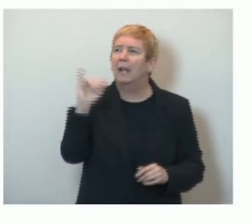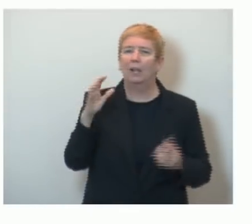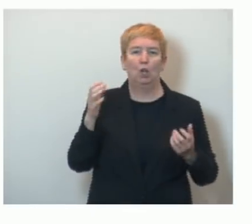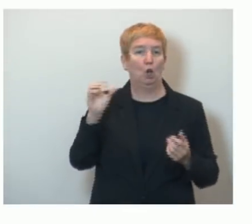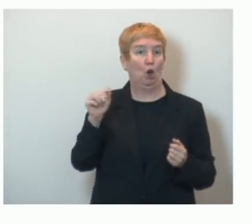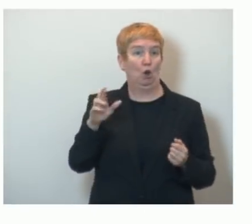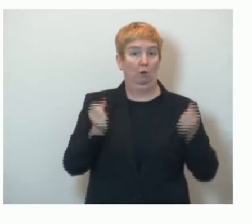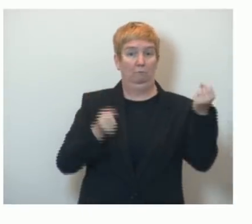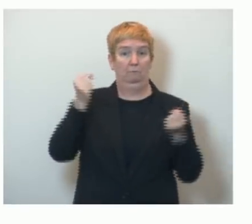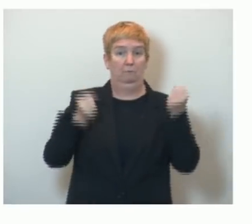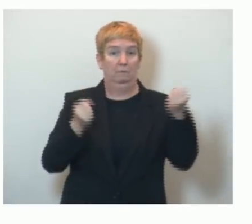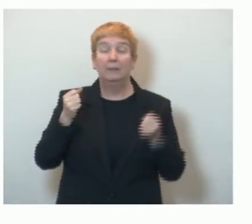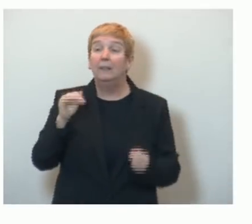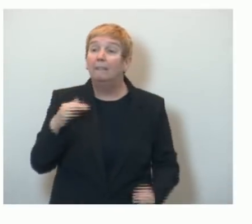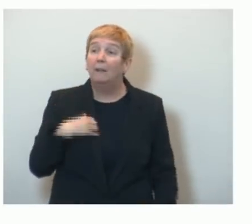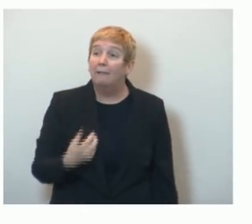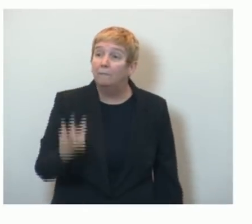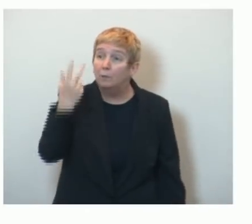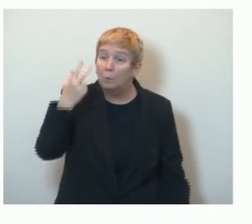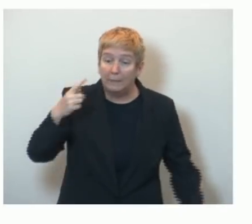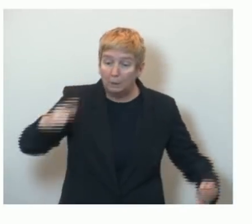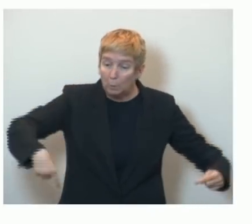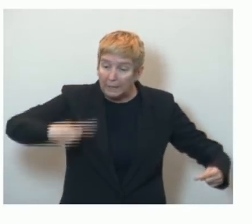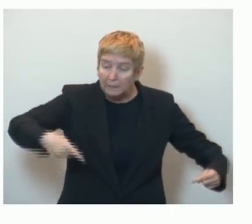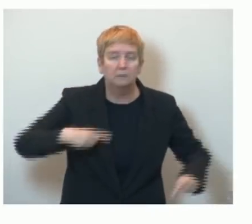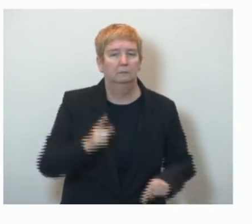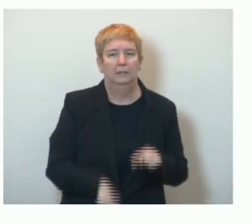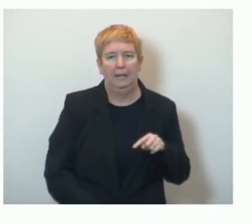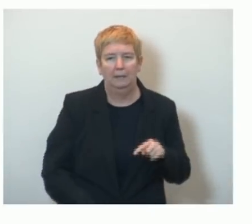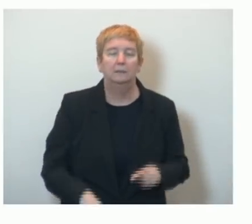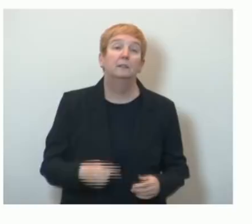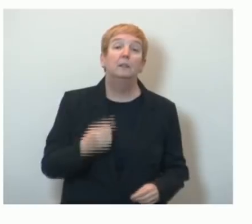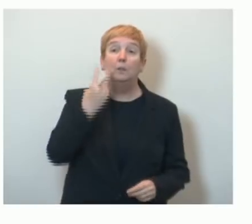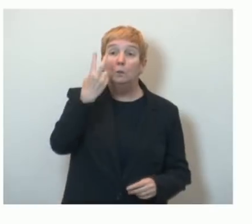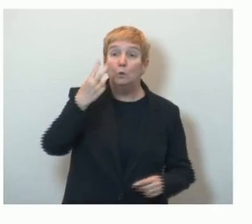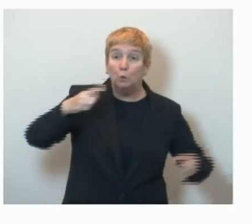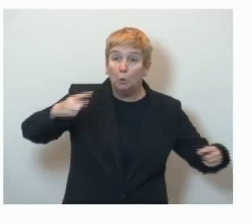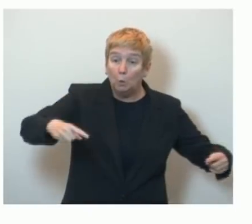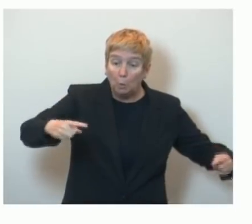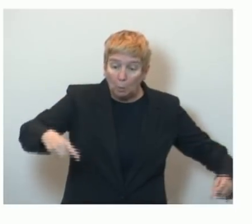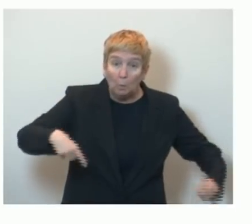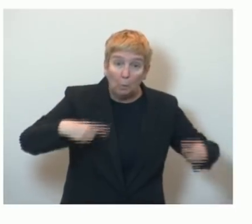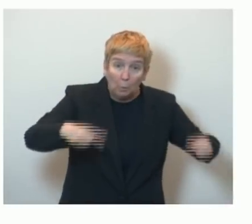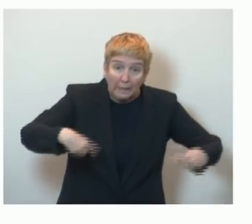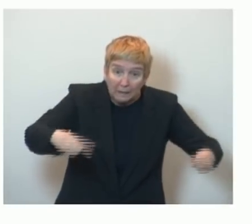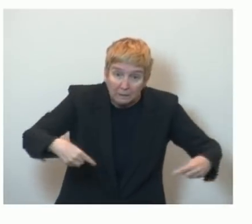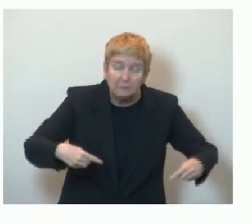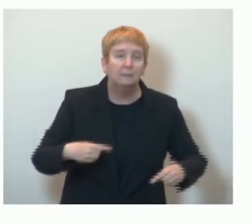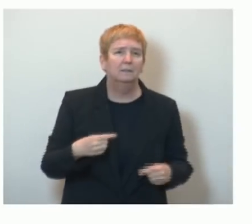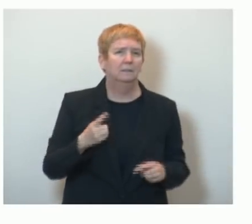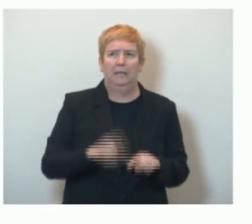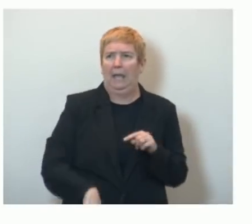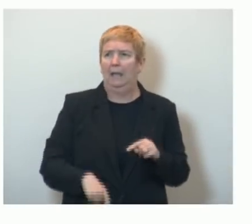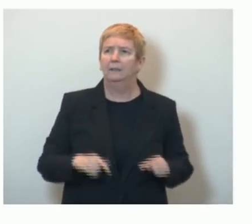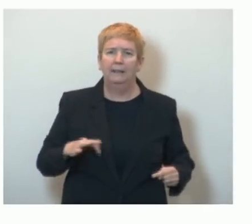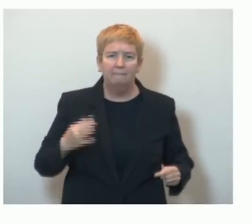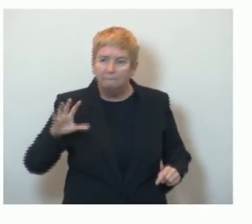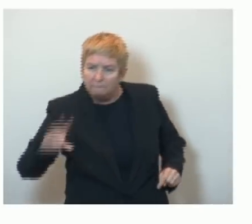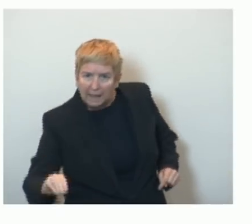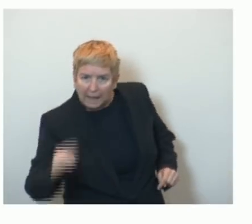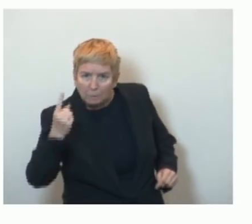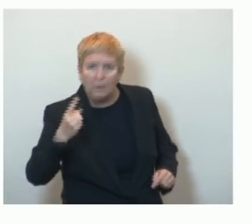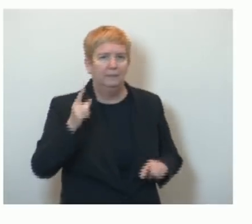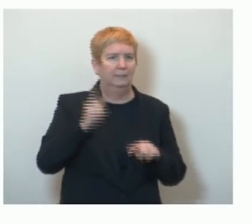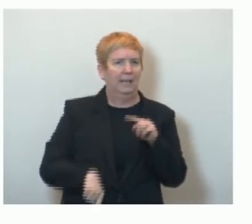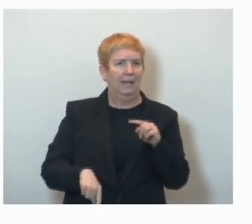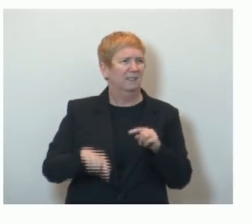drive on 3 tires. You can't really drive on 2. If you've ever tried driving on 3 tires with one of them flat, you know what happens to that other wheel of